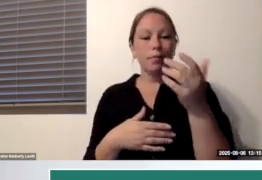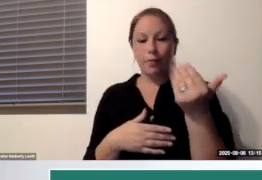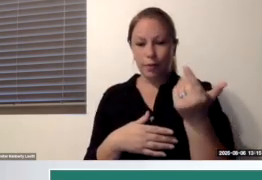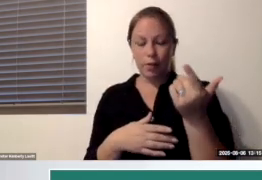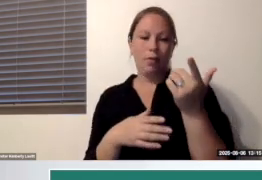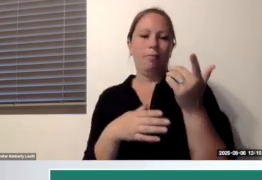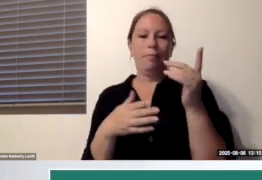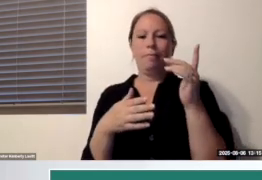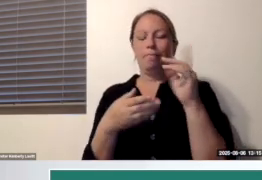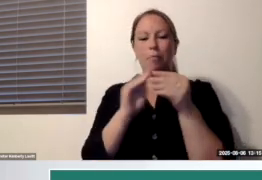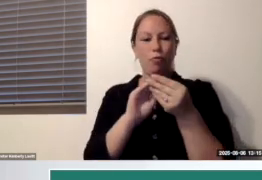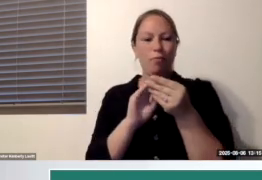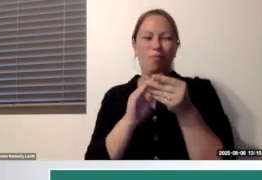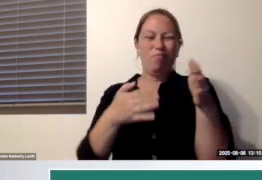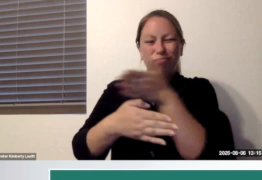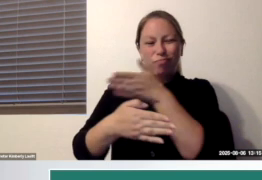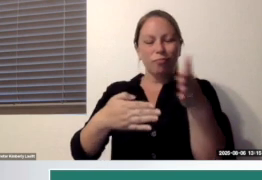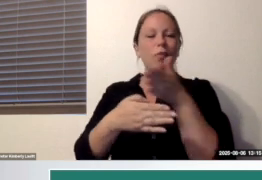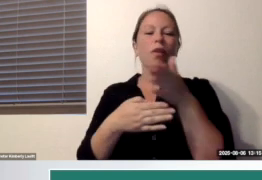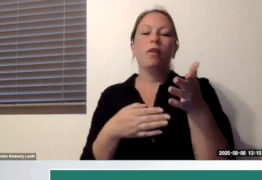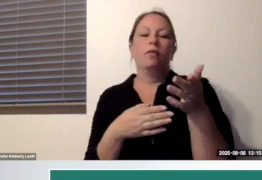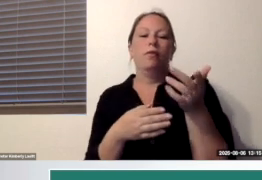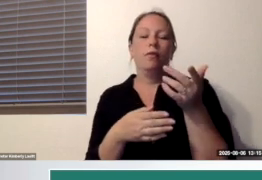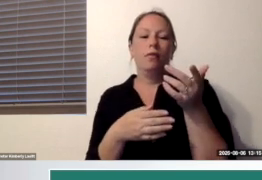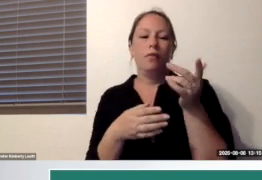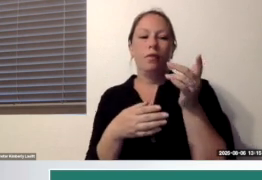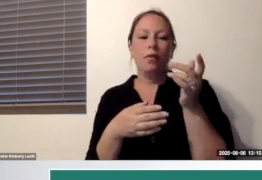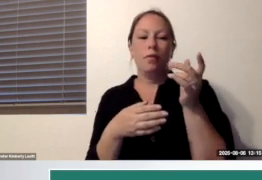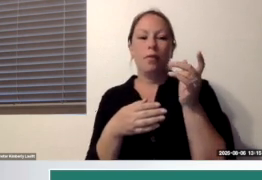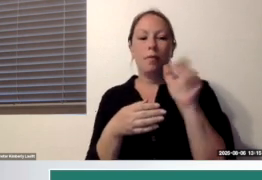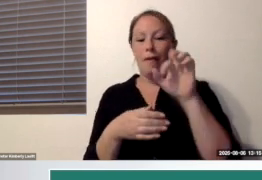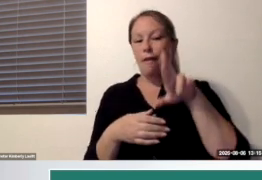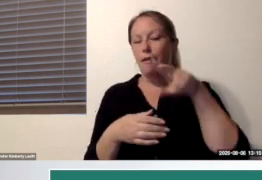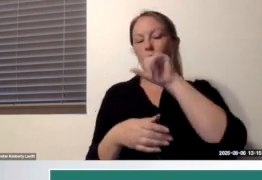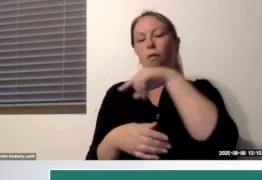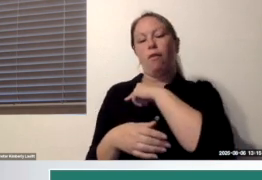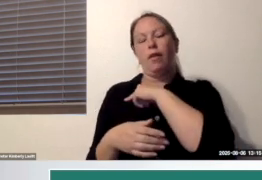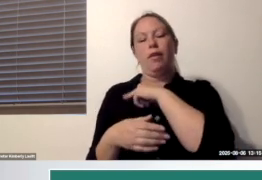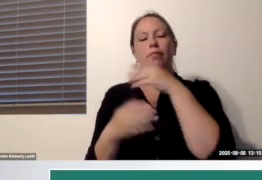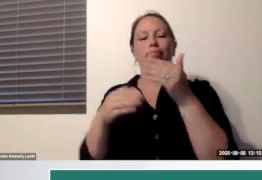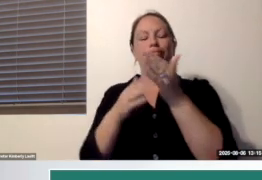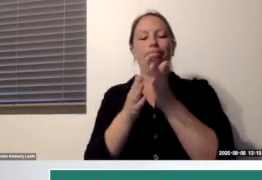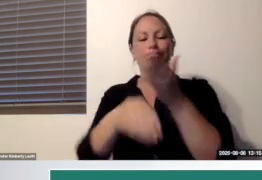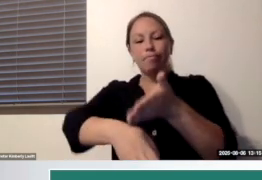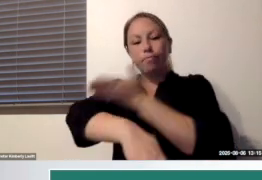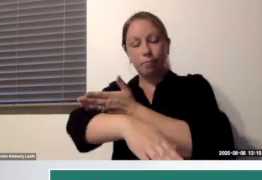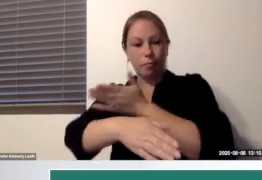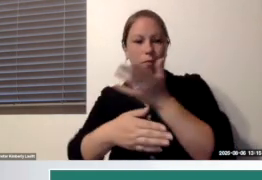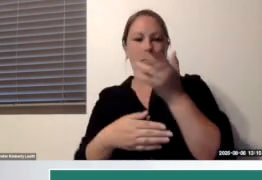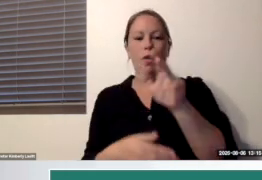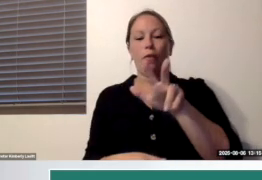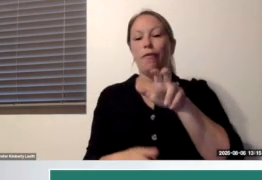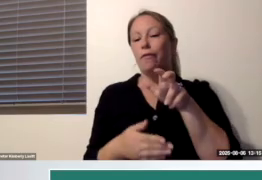approximate. Along with the previously appropriated Air Quality Improvement Program funding of $35 million, CARB